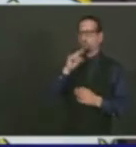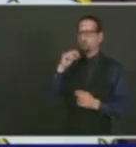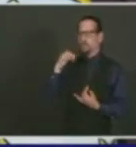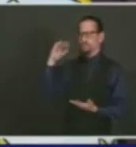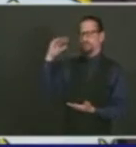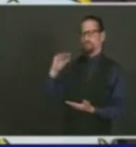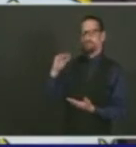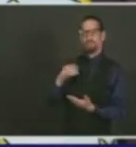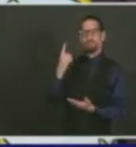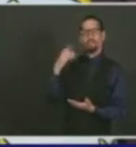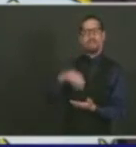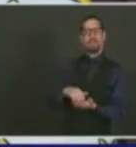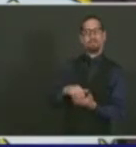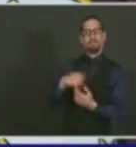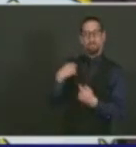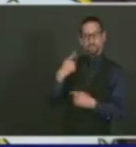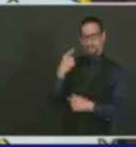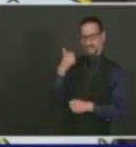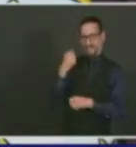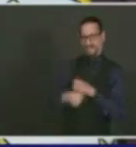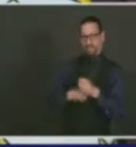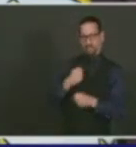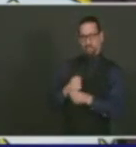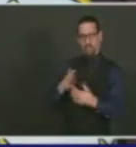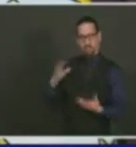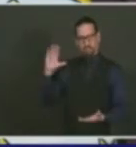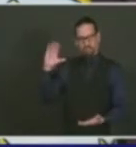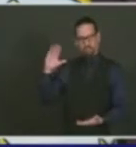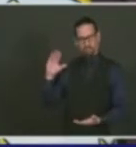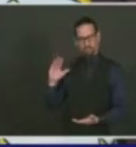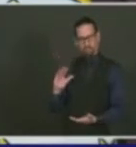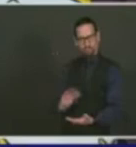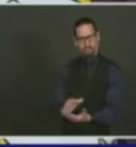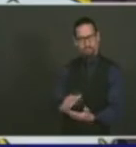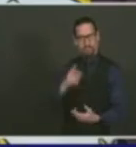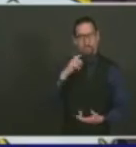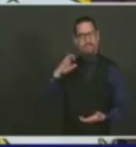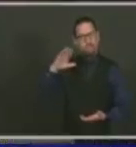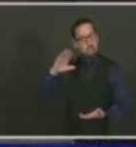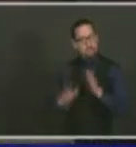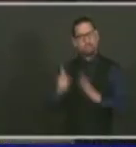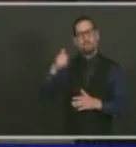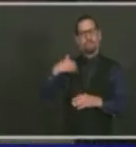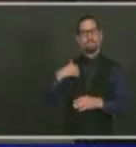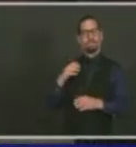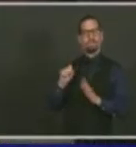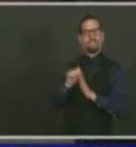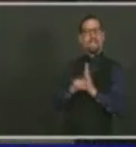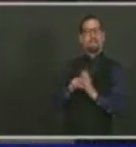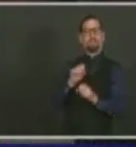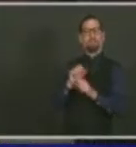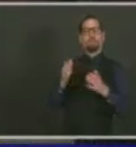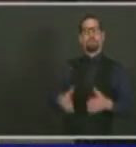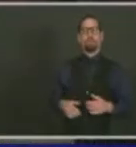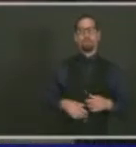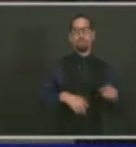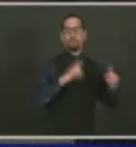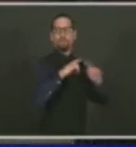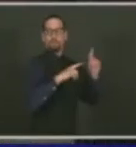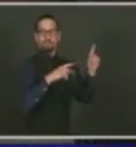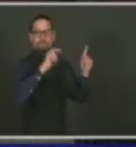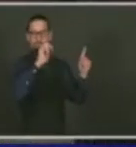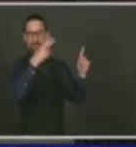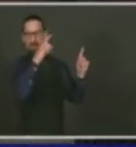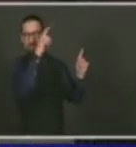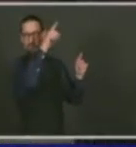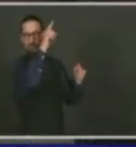Island has among the lowest number of state employees per capita in the country. I would point to states like New Hampshire, but again, the general point is we